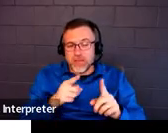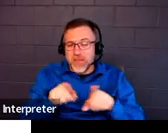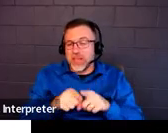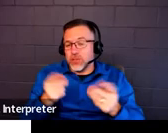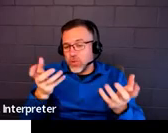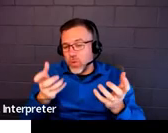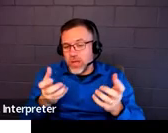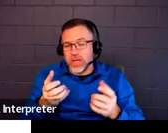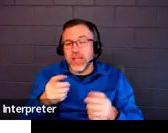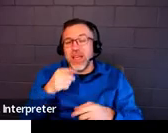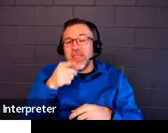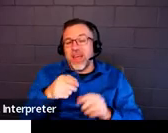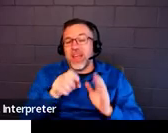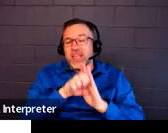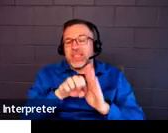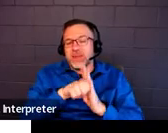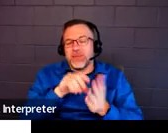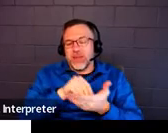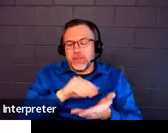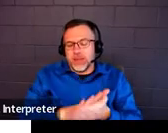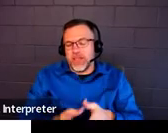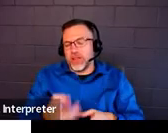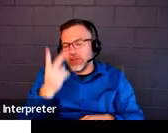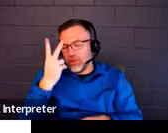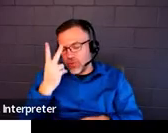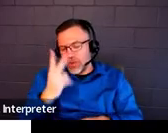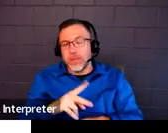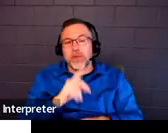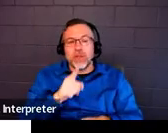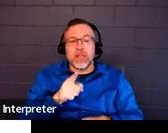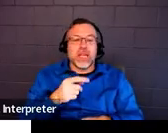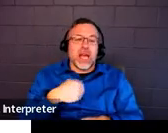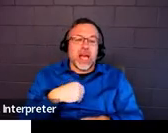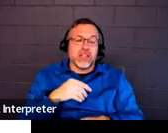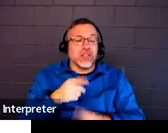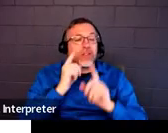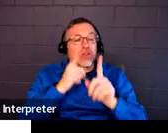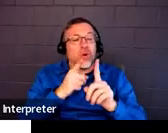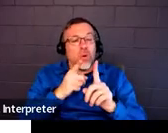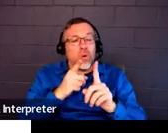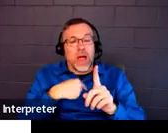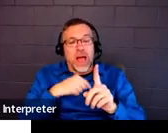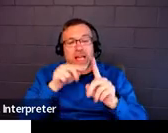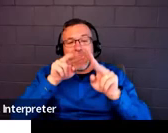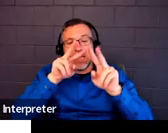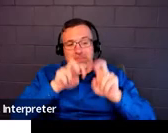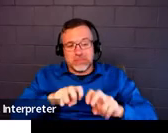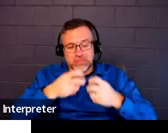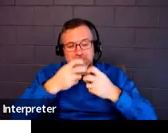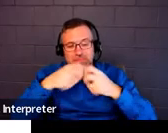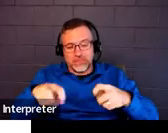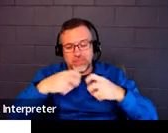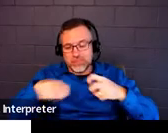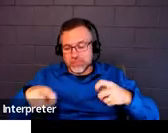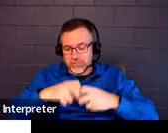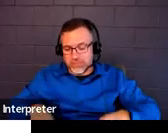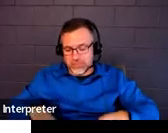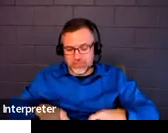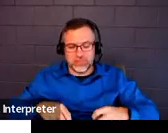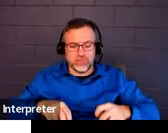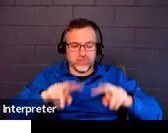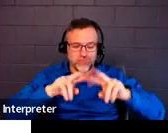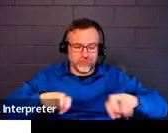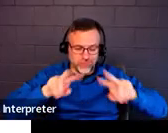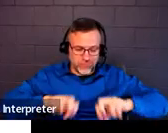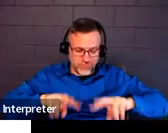that I just broke down the goal into smaller chunks. So the present level is that she can currently do